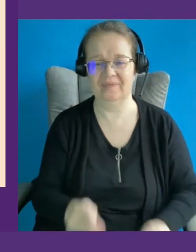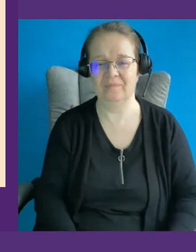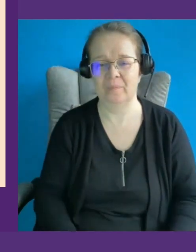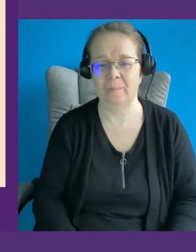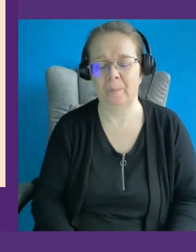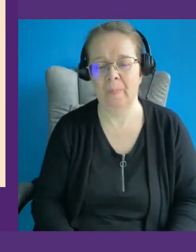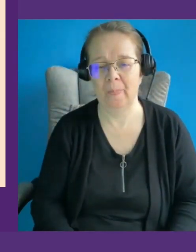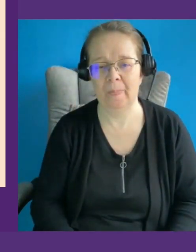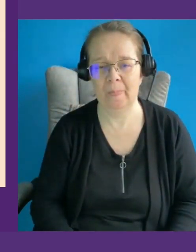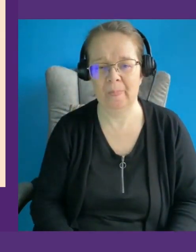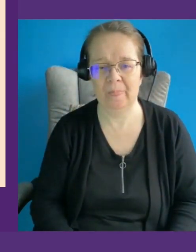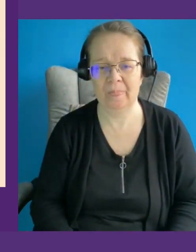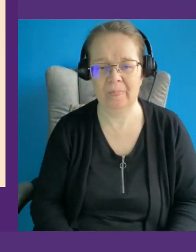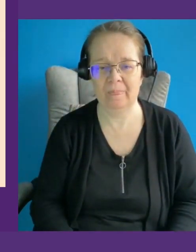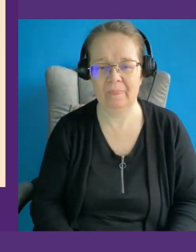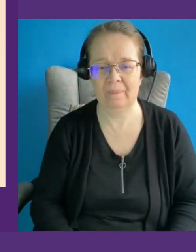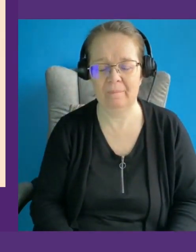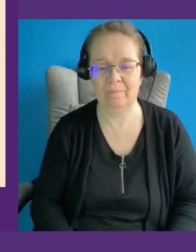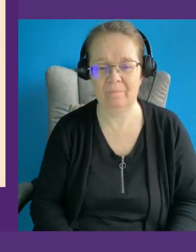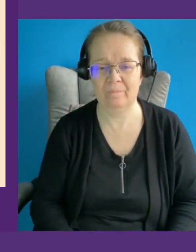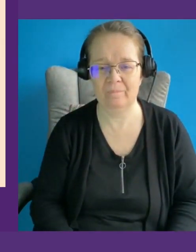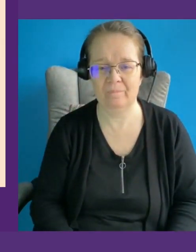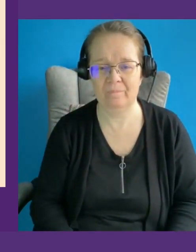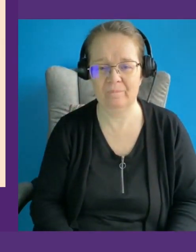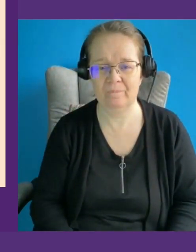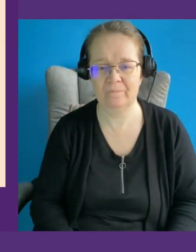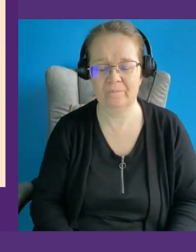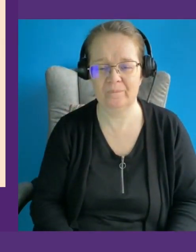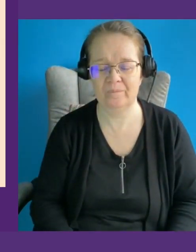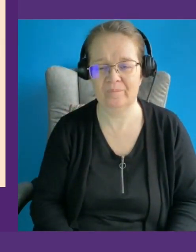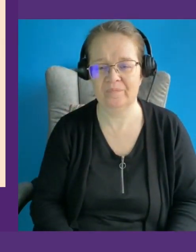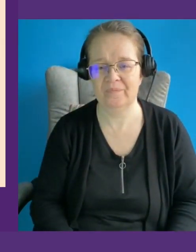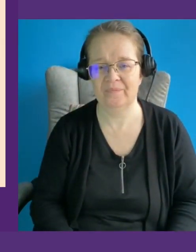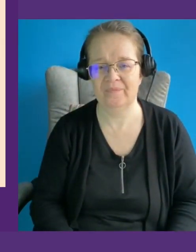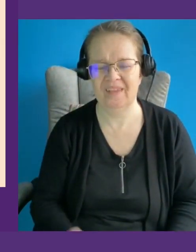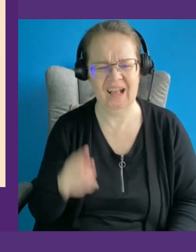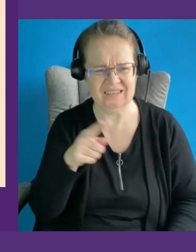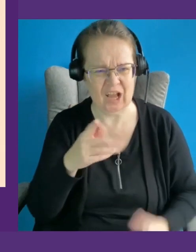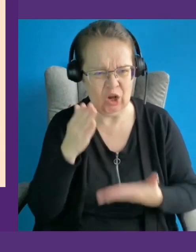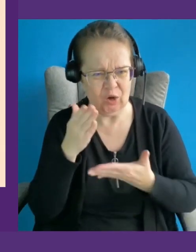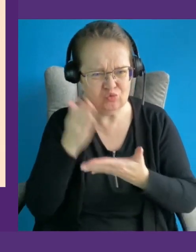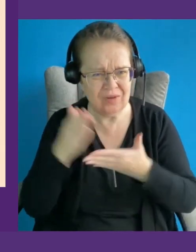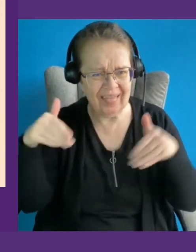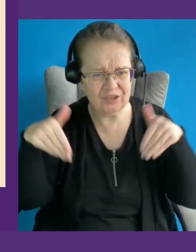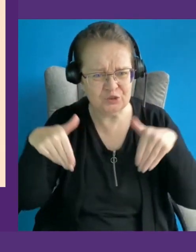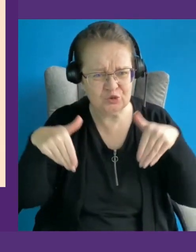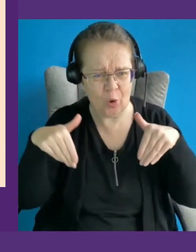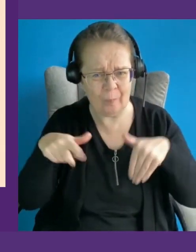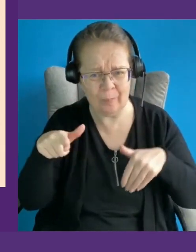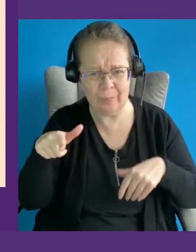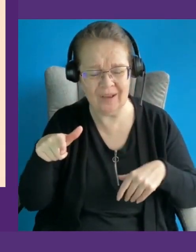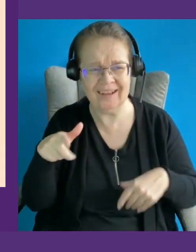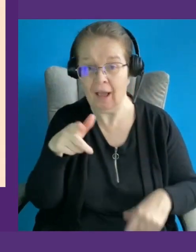Or is that a real store? Good question. I think we did actually come up with that to